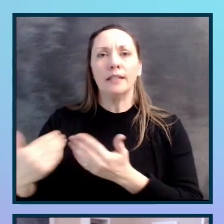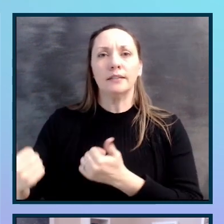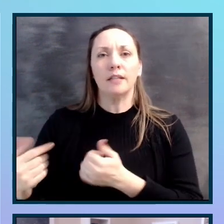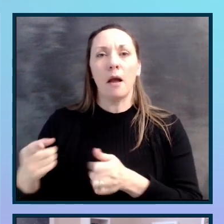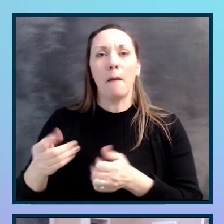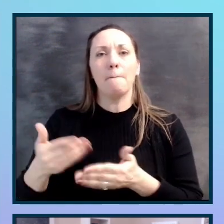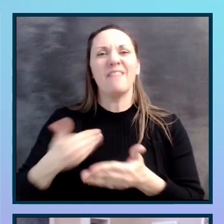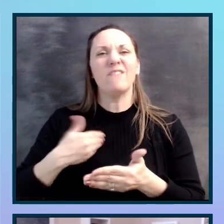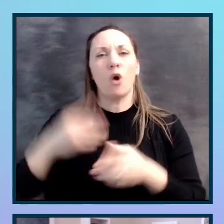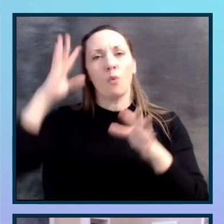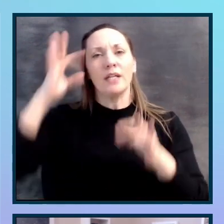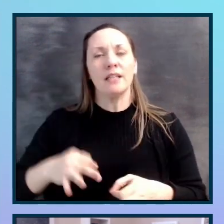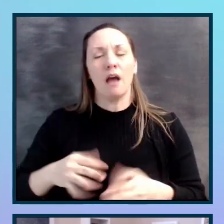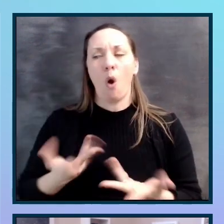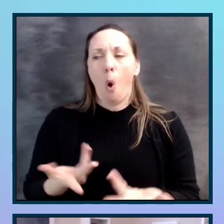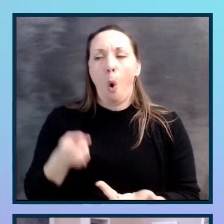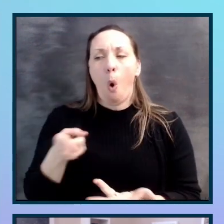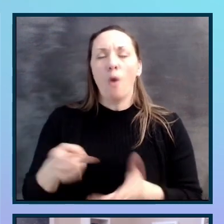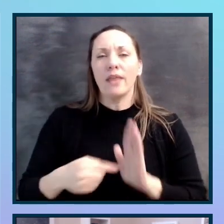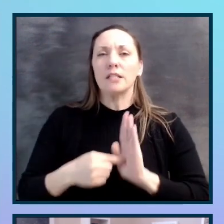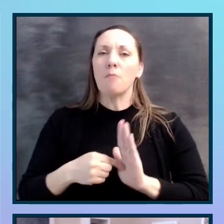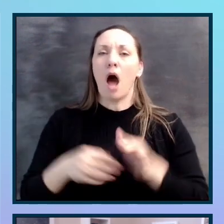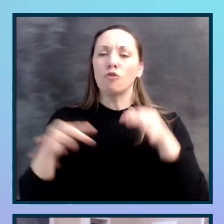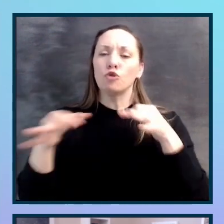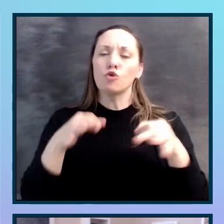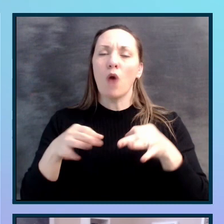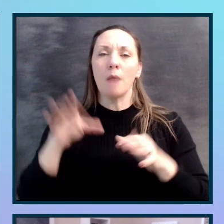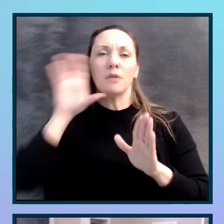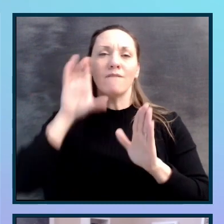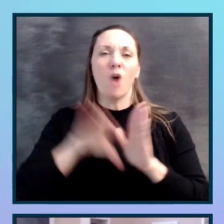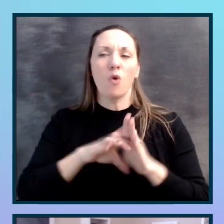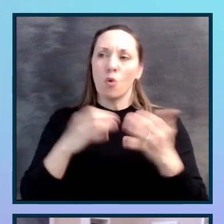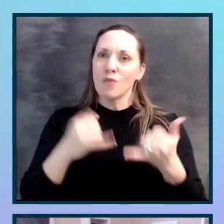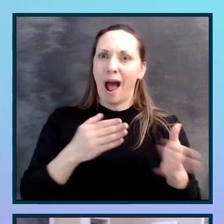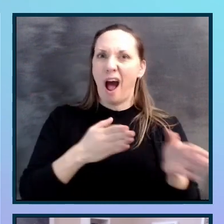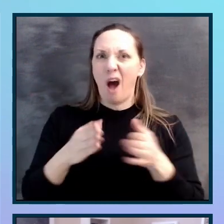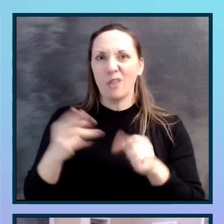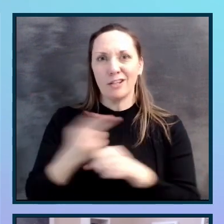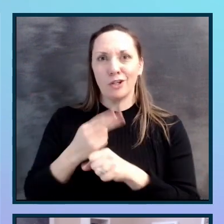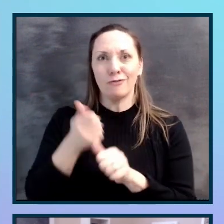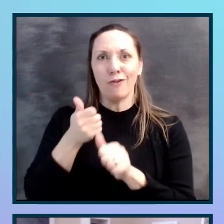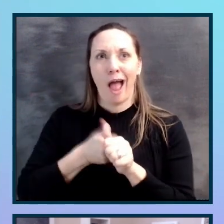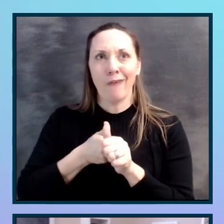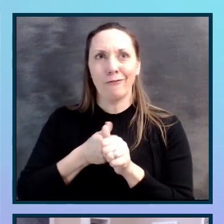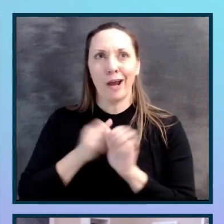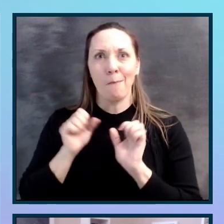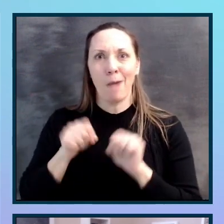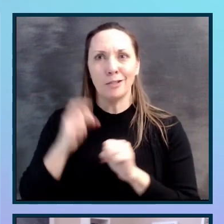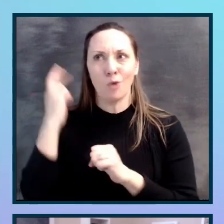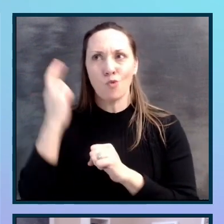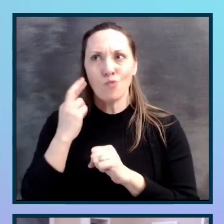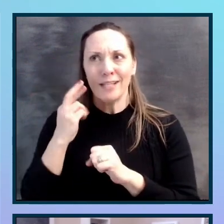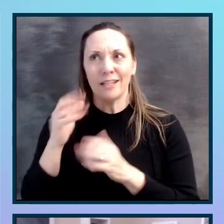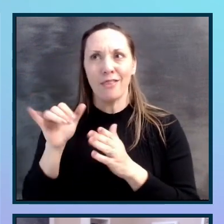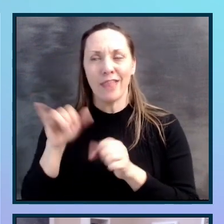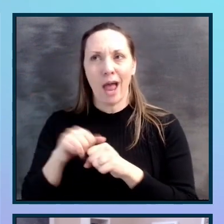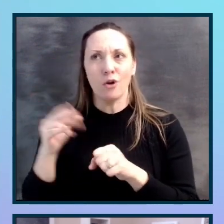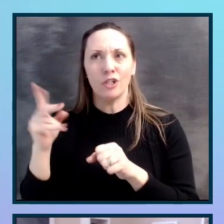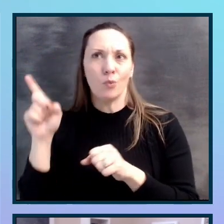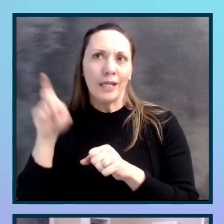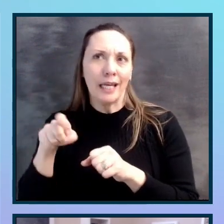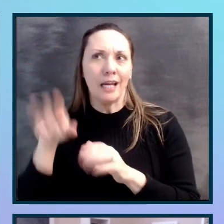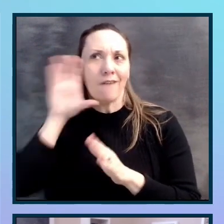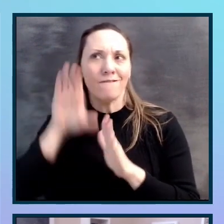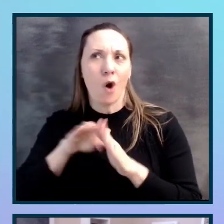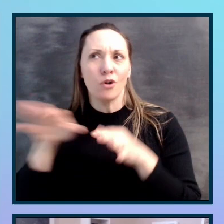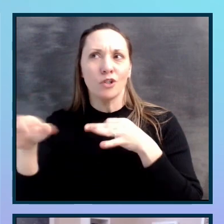hey, this is a model that describes photos, let's use it for every possible reason that a photo description could be needed, we